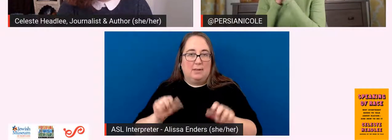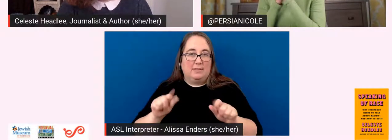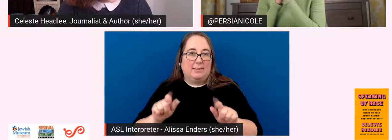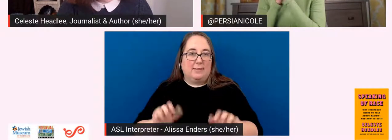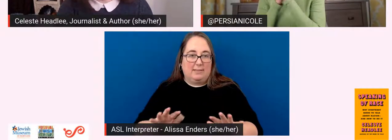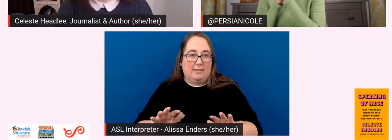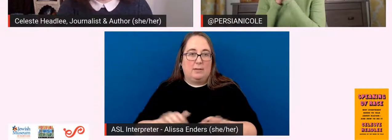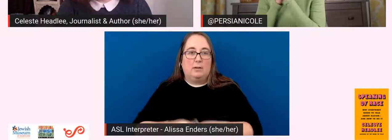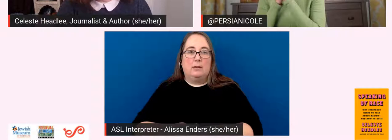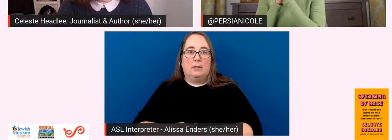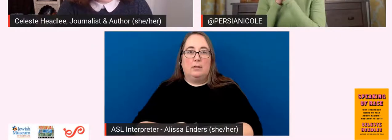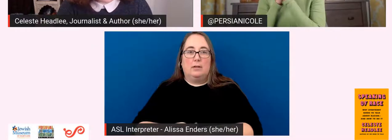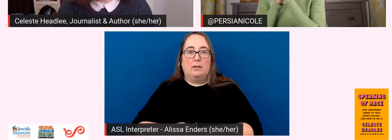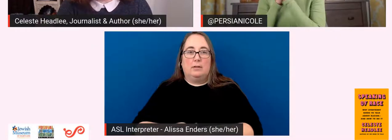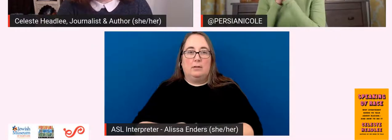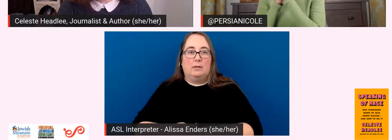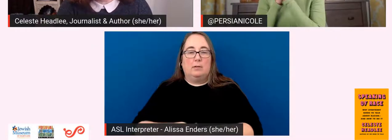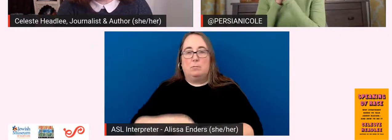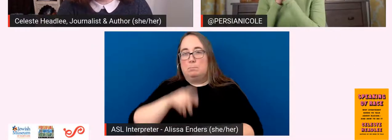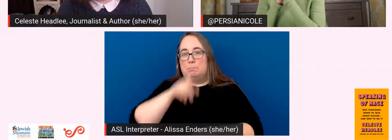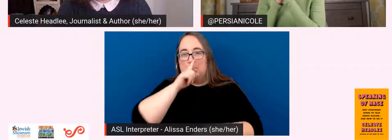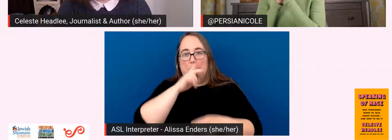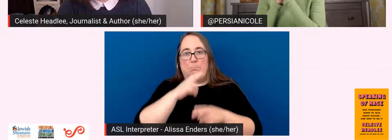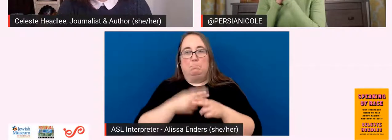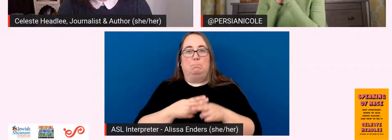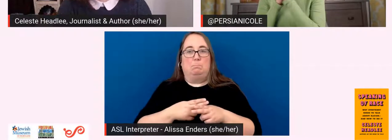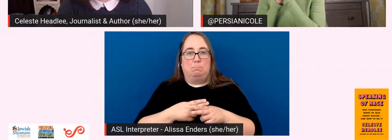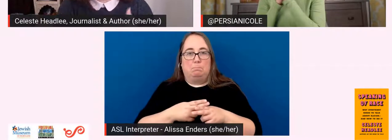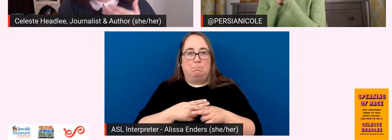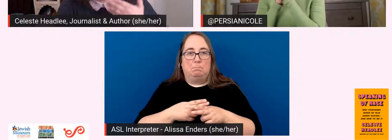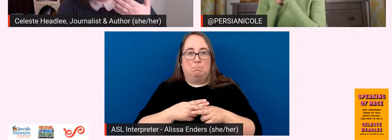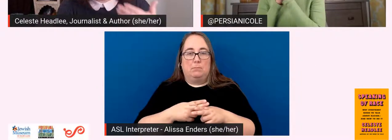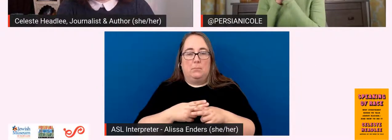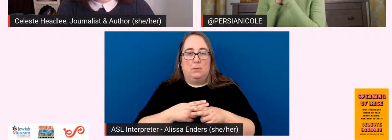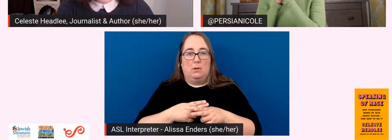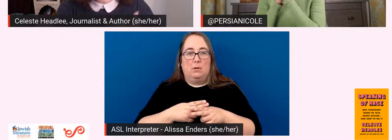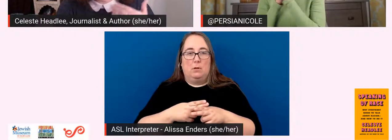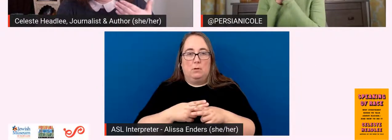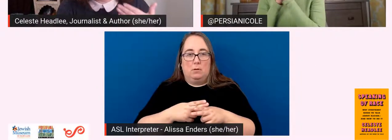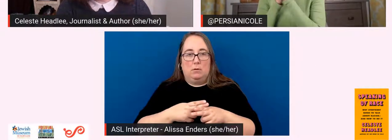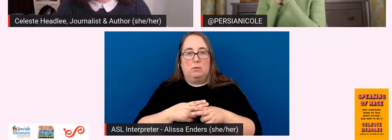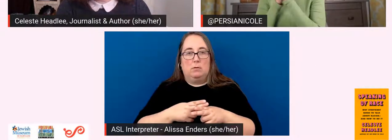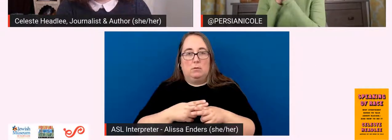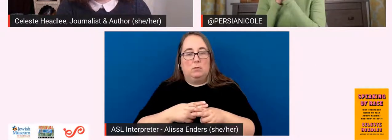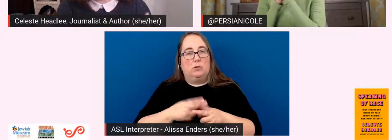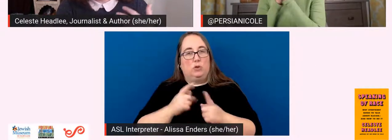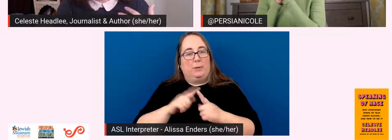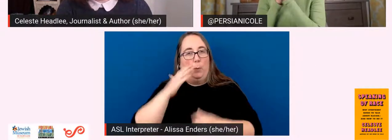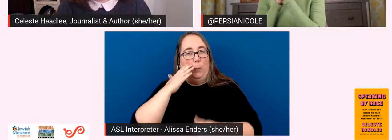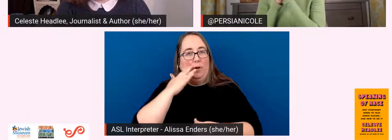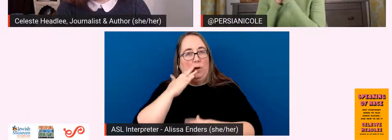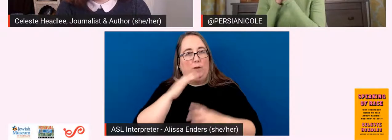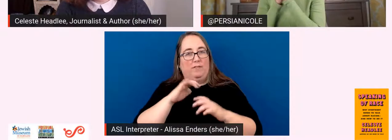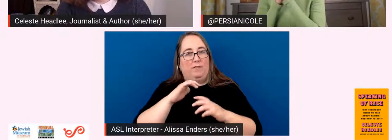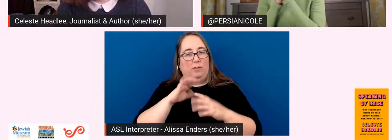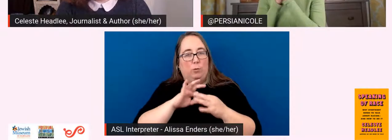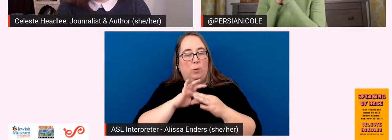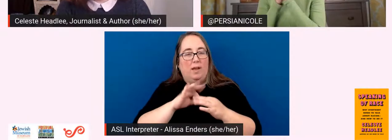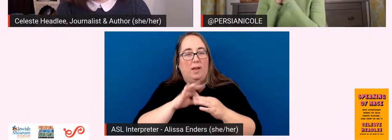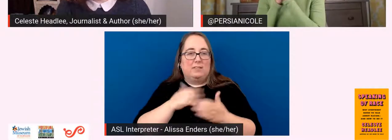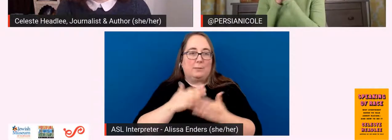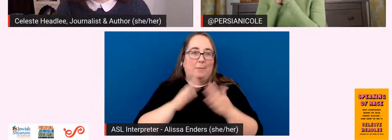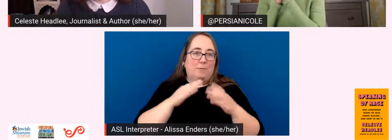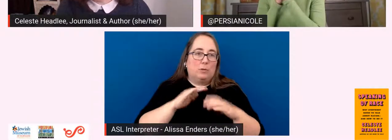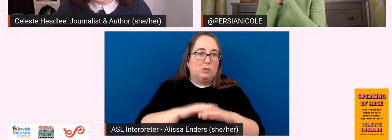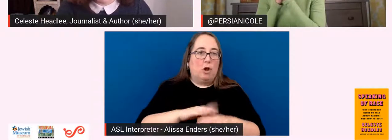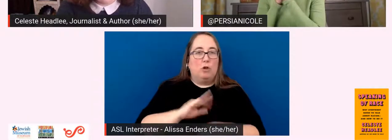It's 100% anonymous. That's for you to know. But to become aware of these associations, they have ones that are focused